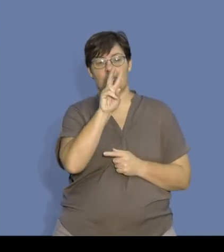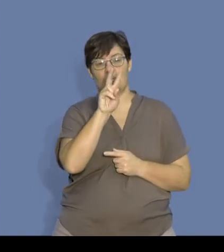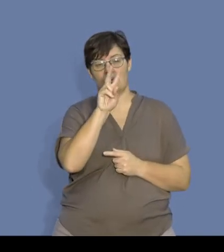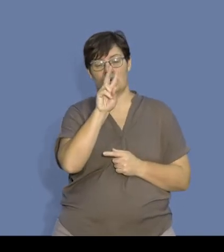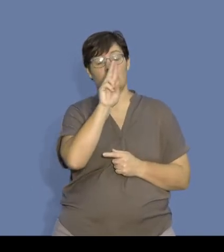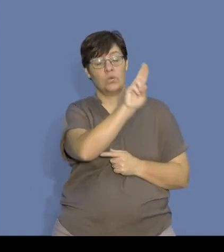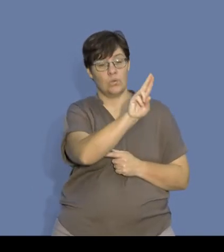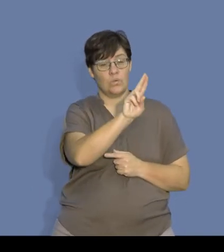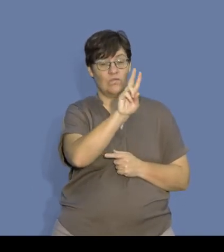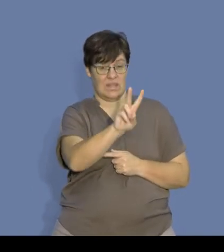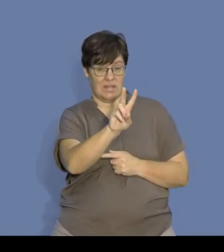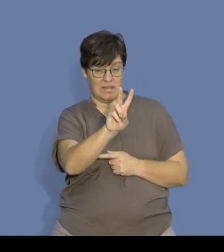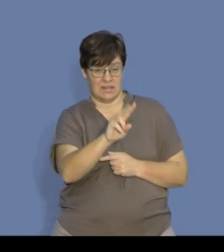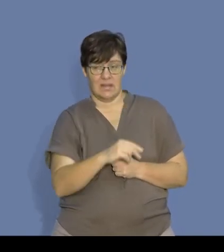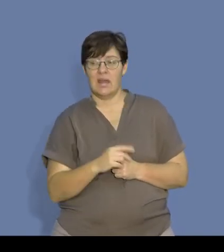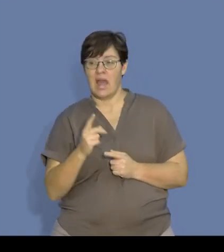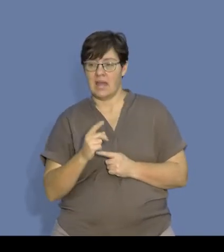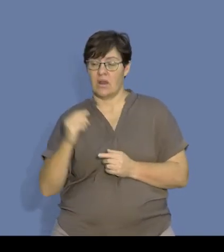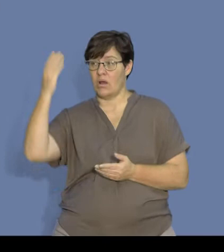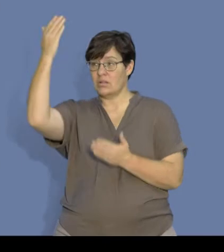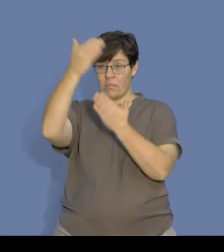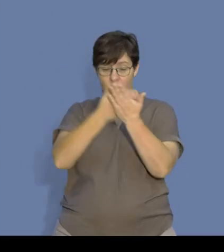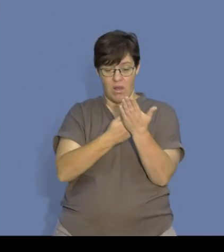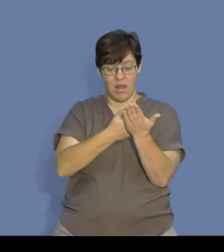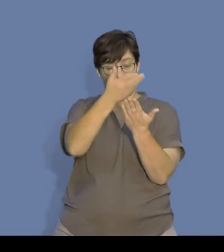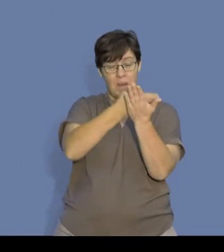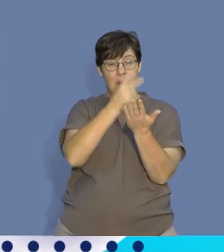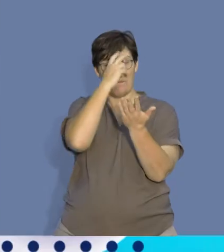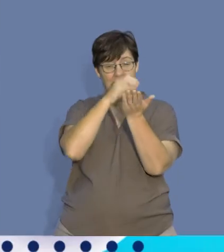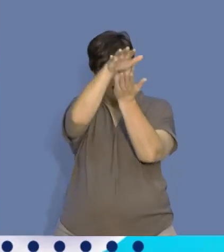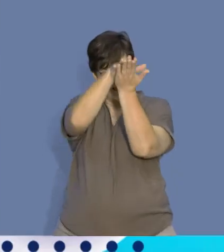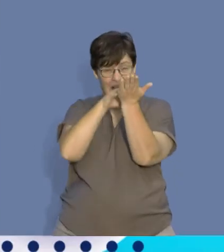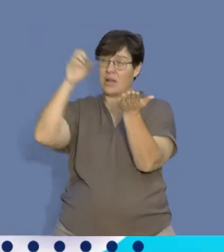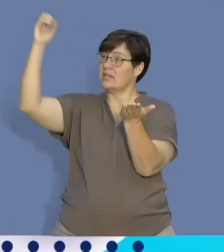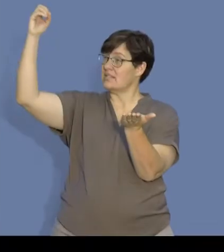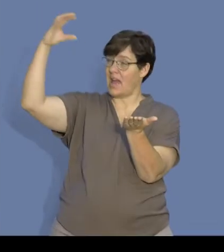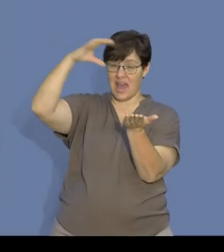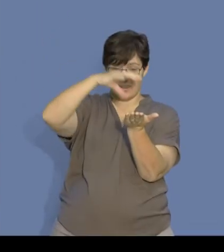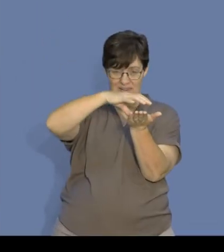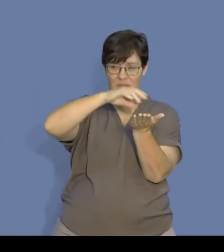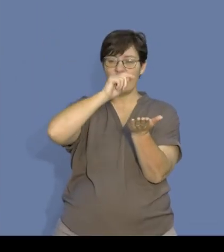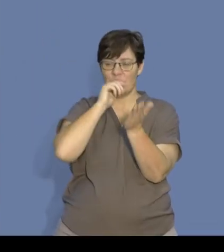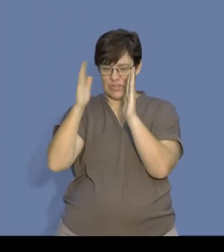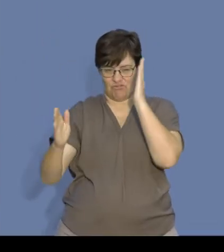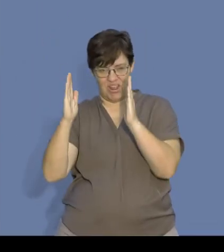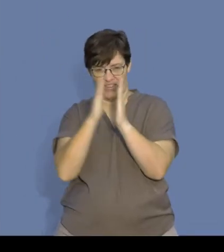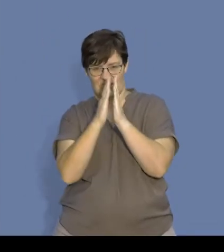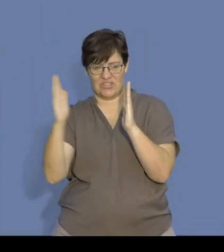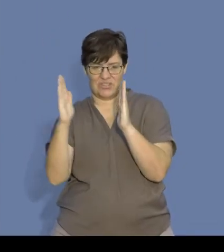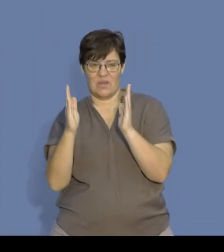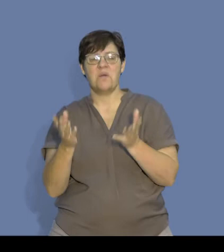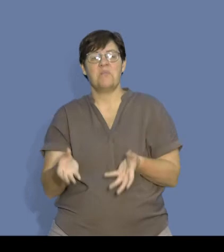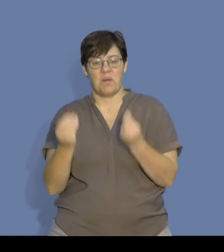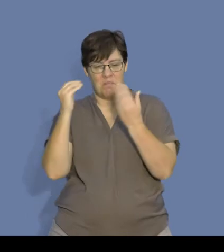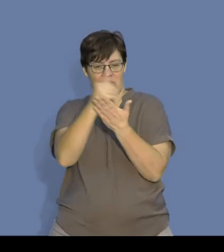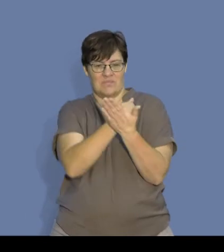solar panels use ultraviolet. Okay, solar panels use this range just to because it's more